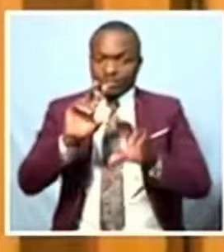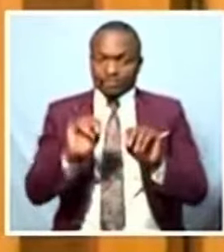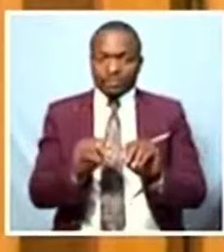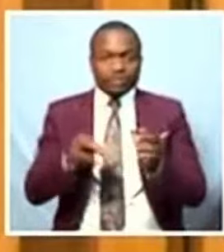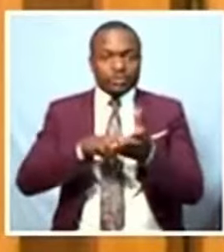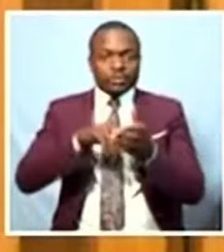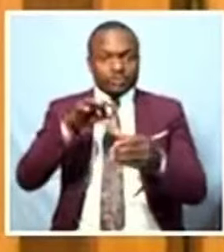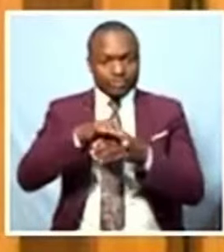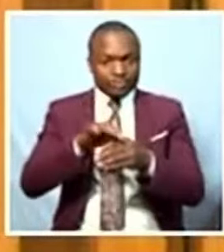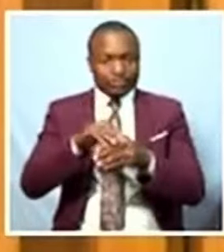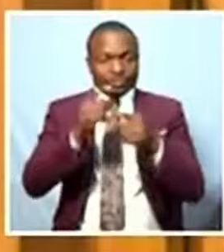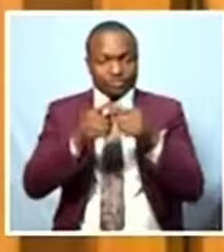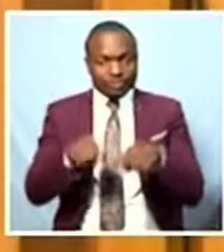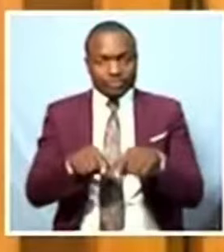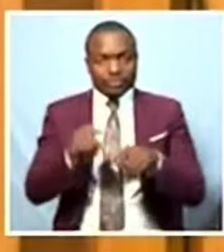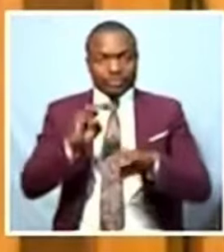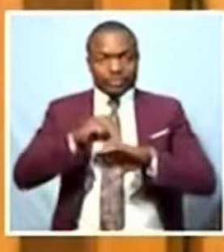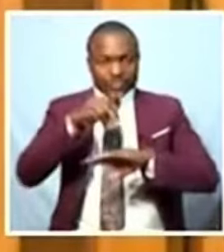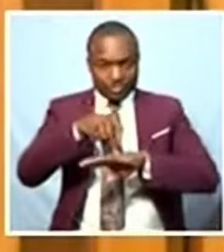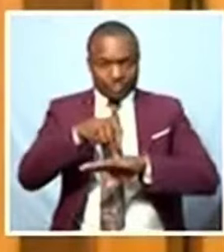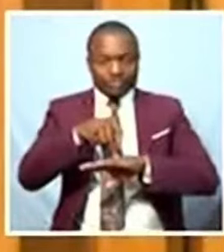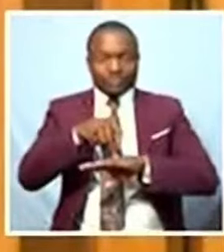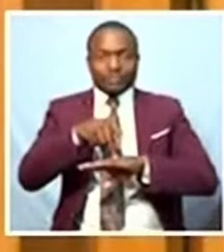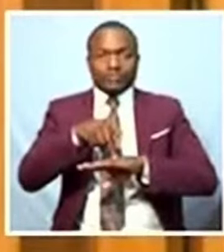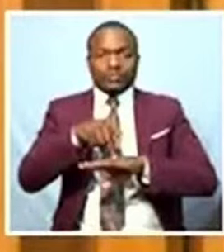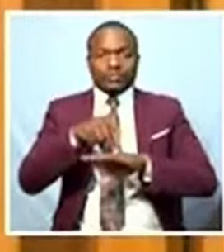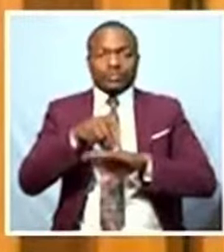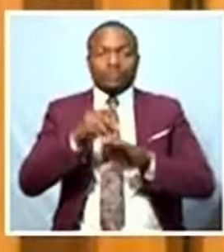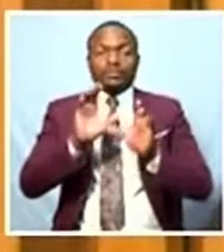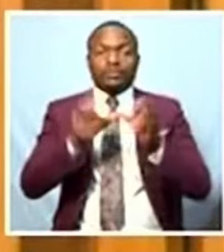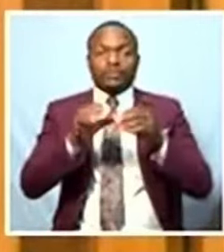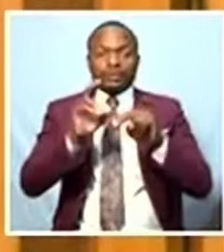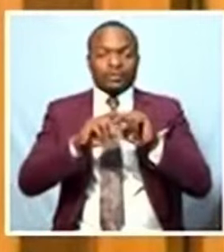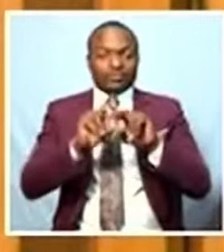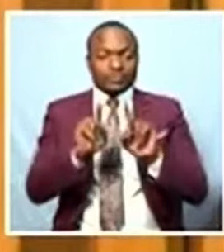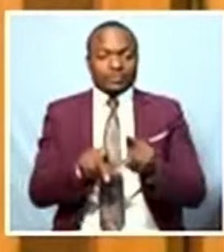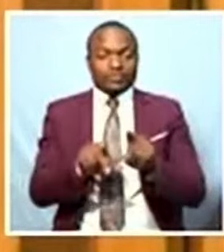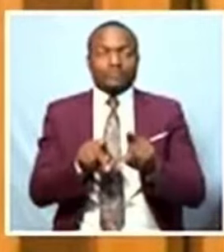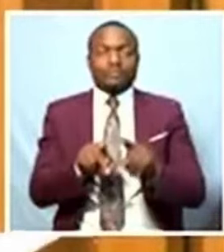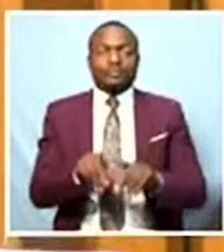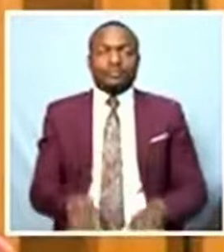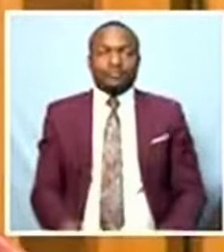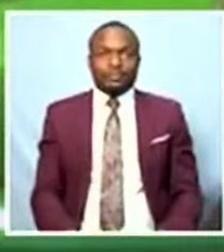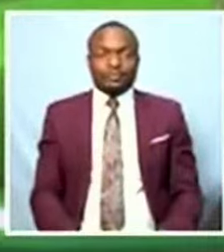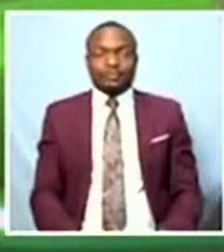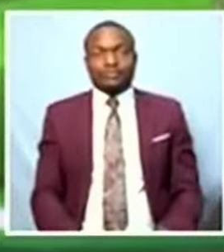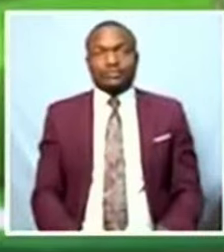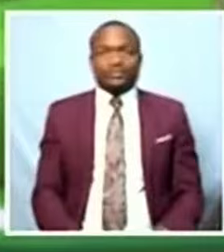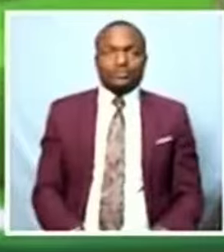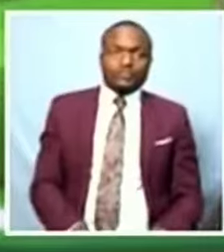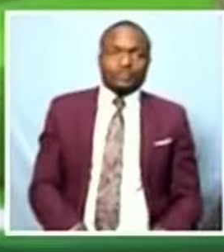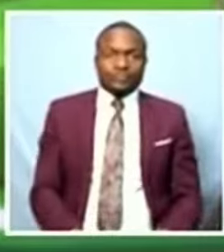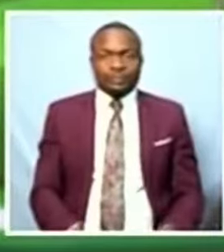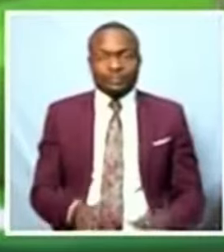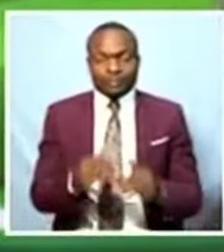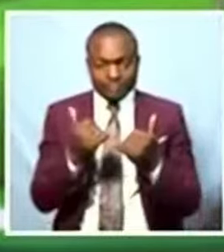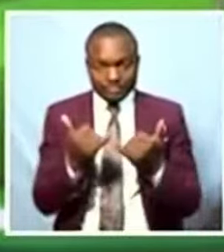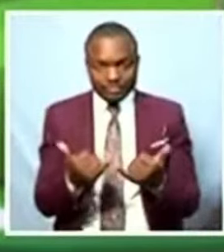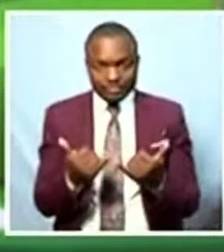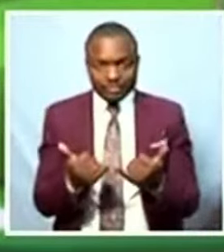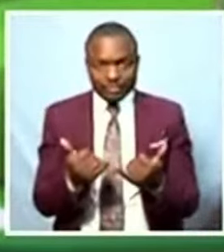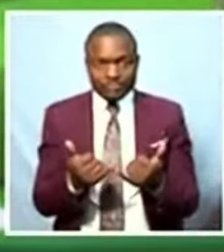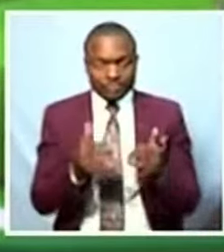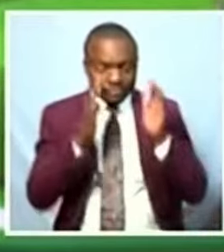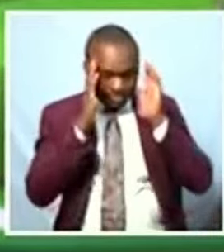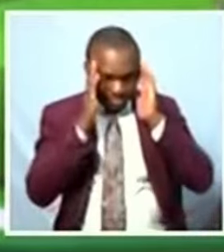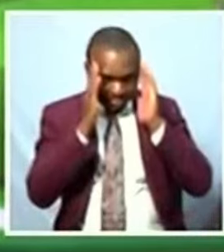by-election will be held for the Mpika Town Council Chairperson. Yes, indeed, and right now we